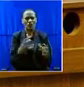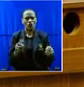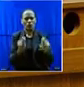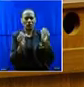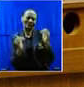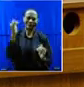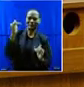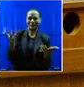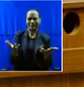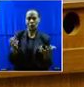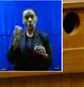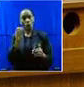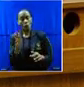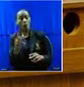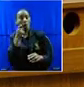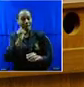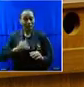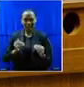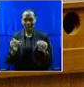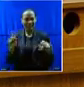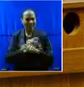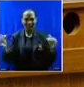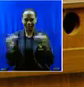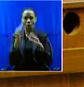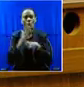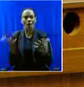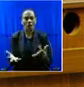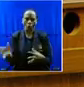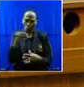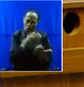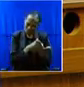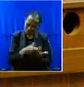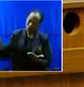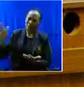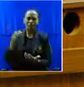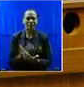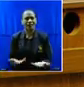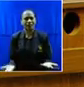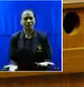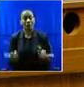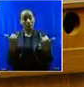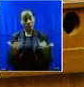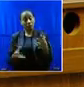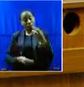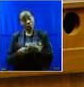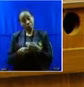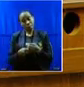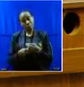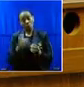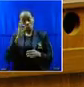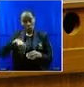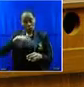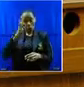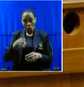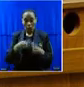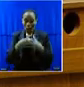gender non-conforming persons. In addition to these priority interventions, we will create